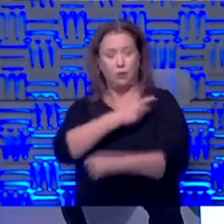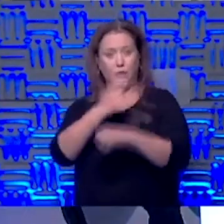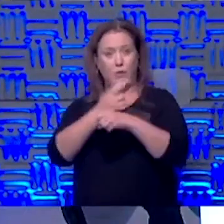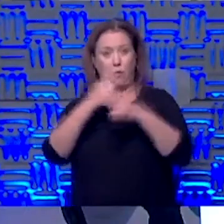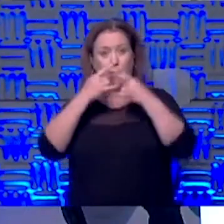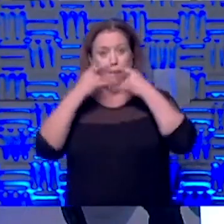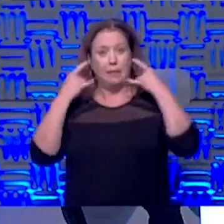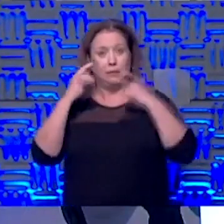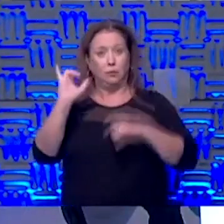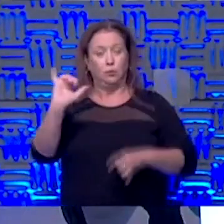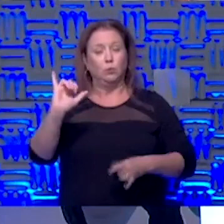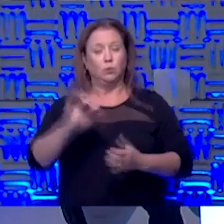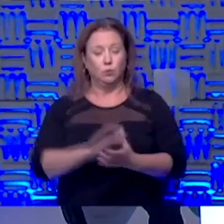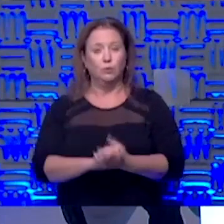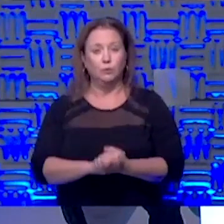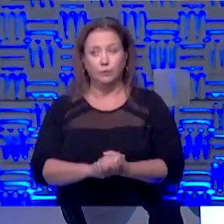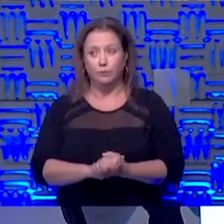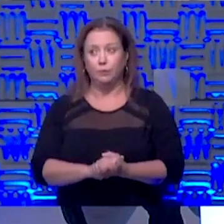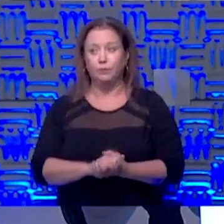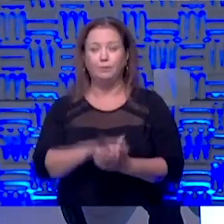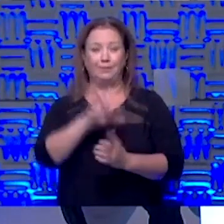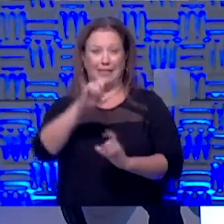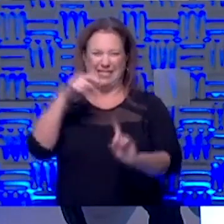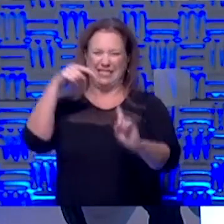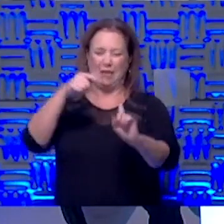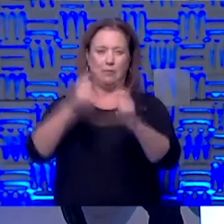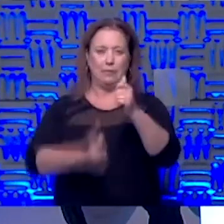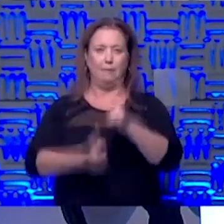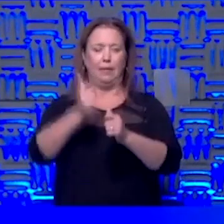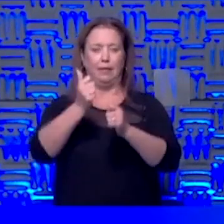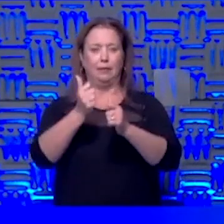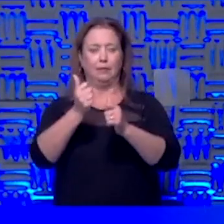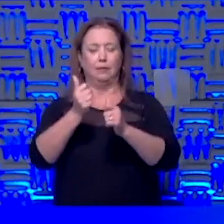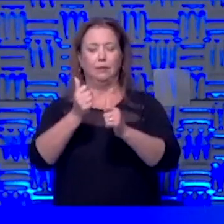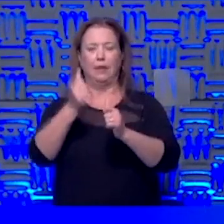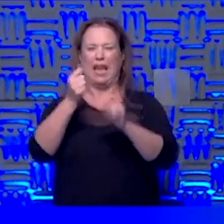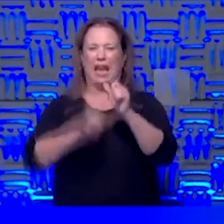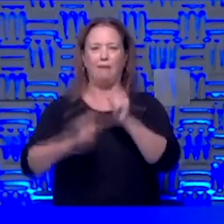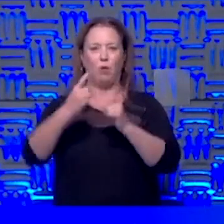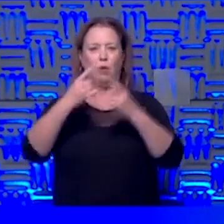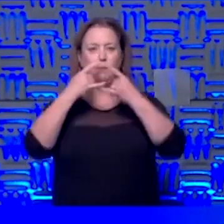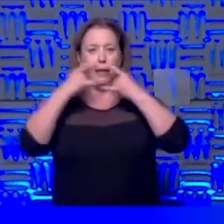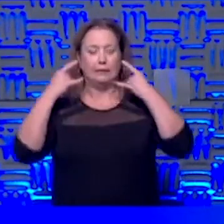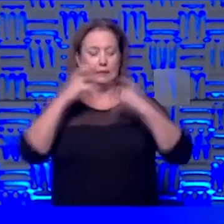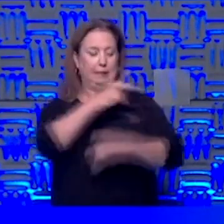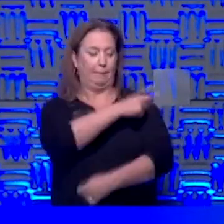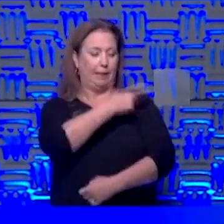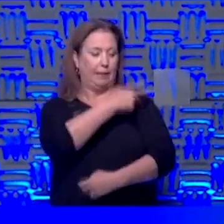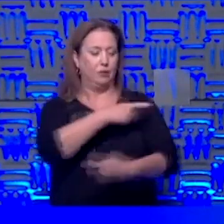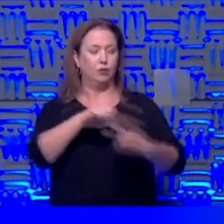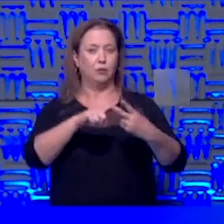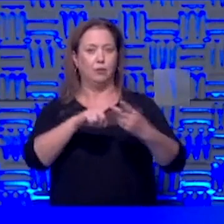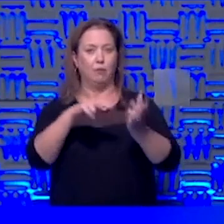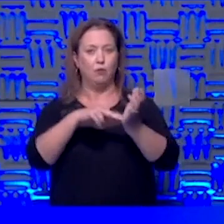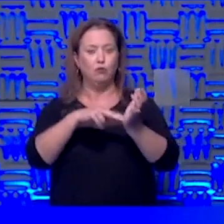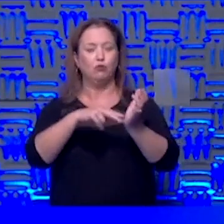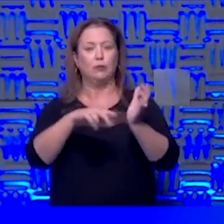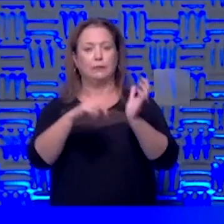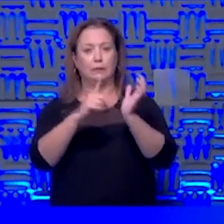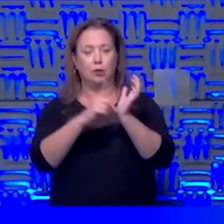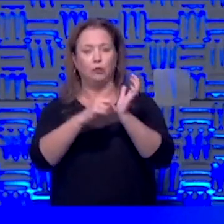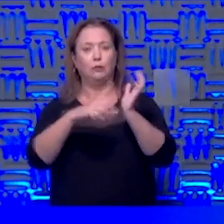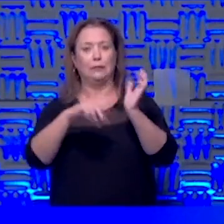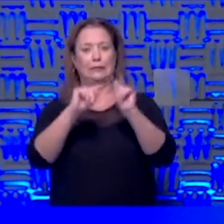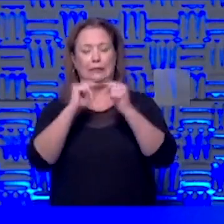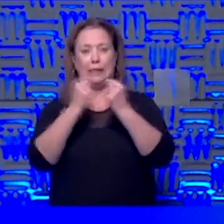Dana. Yep. In addition, that was the biggest thing is, so everybody is having a mask. The patients, the caregivers are